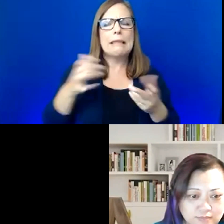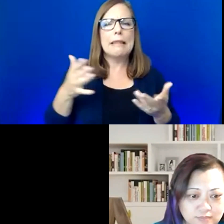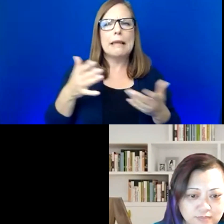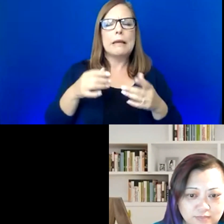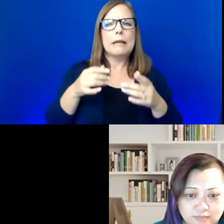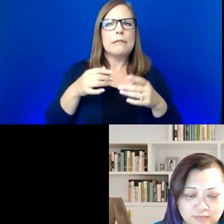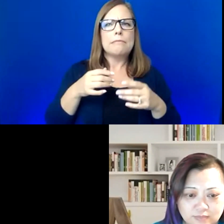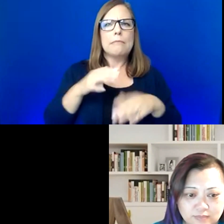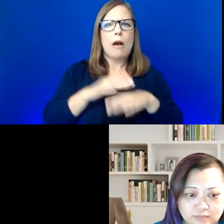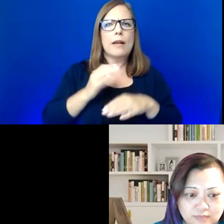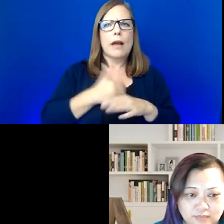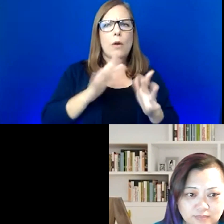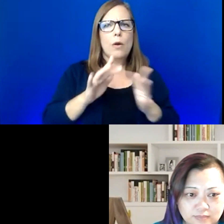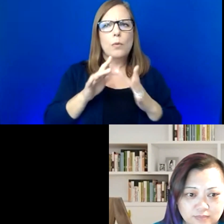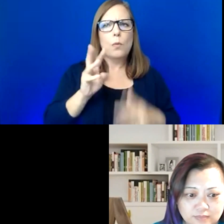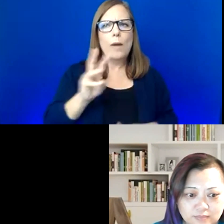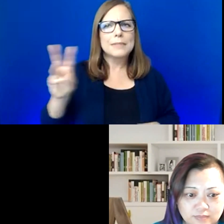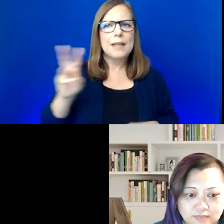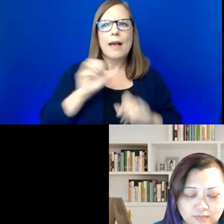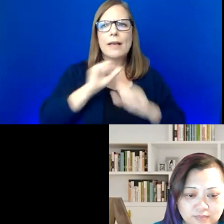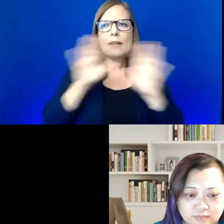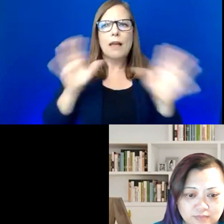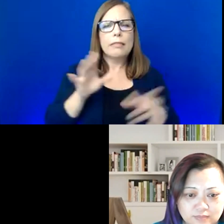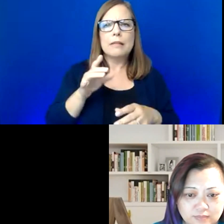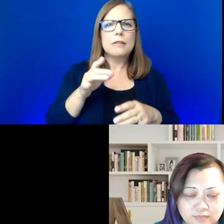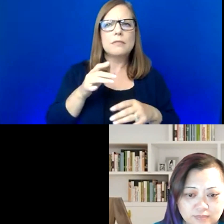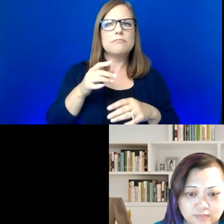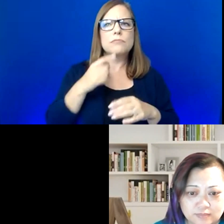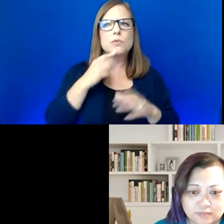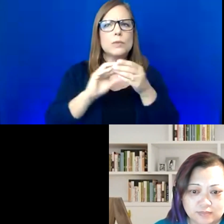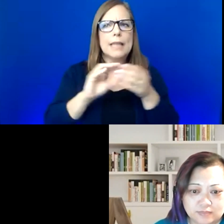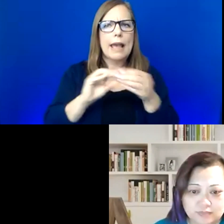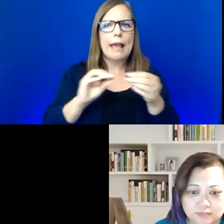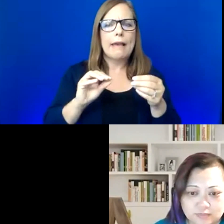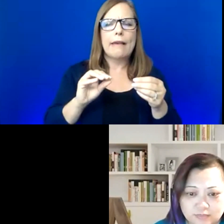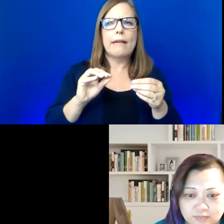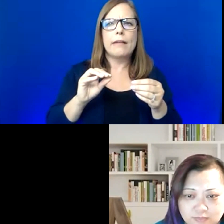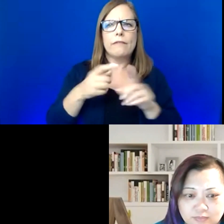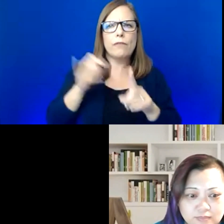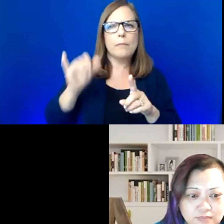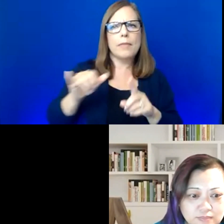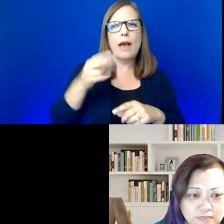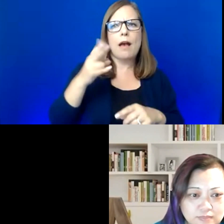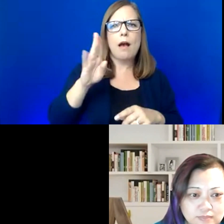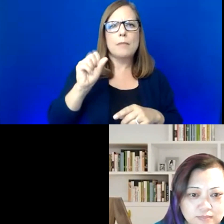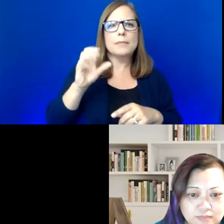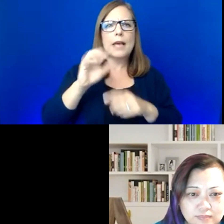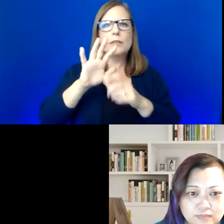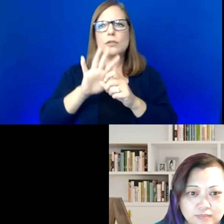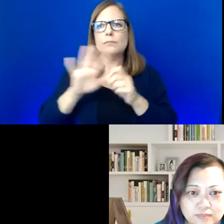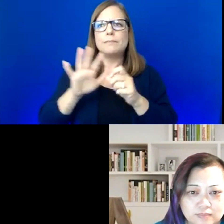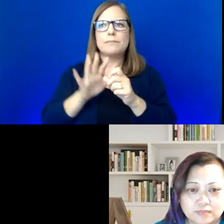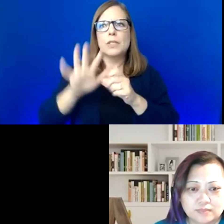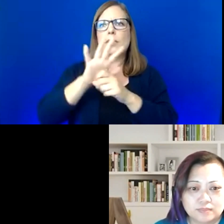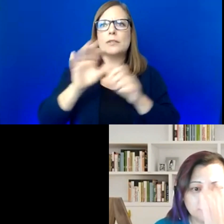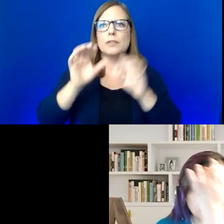Spokes site that, shows that there are, increased administrative fees. So I guess